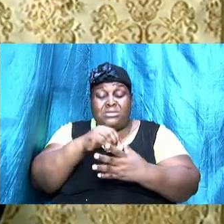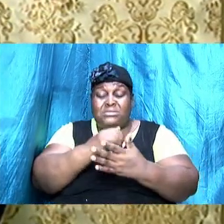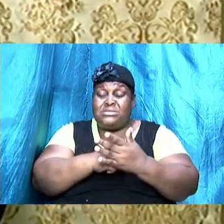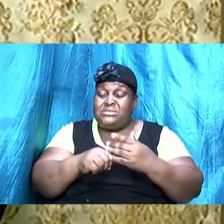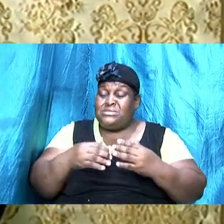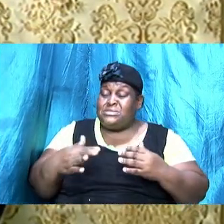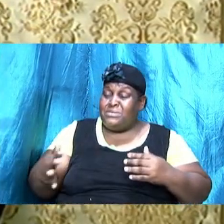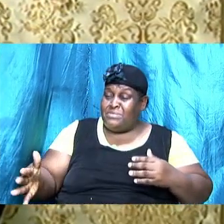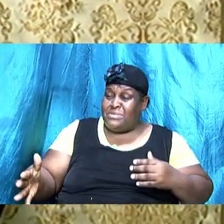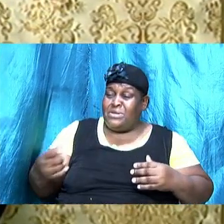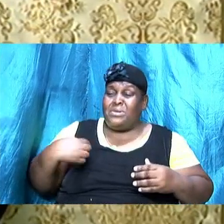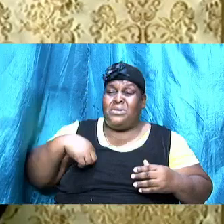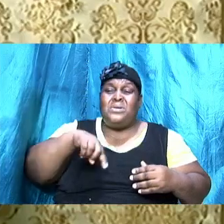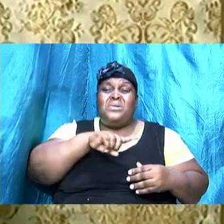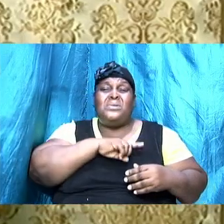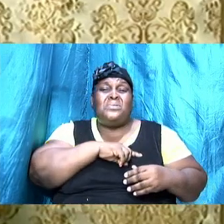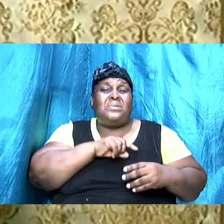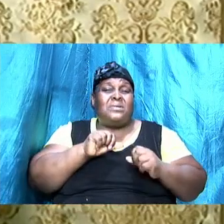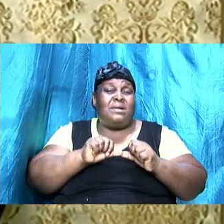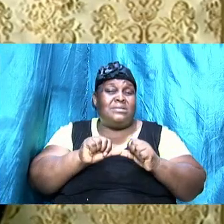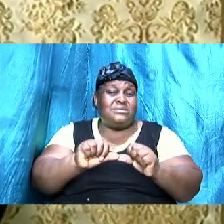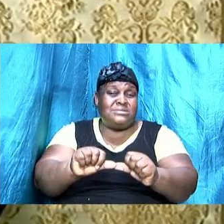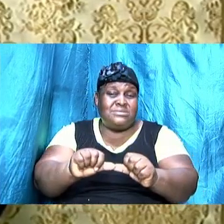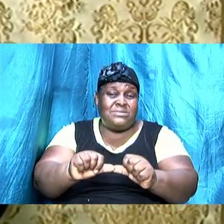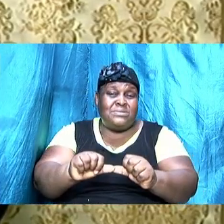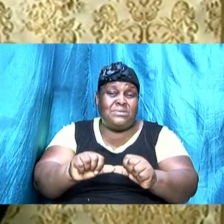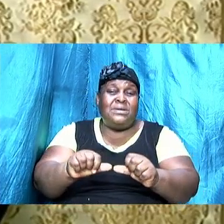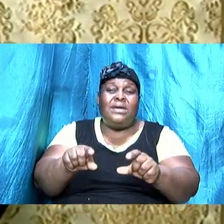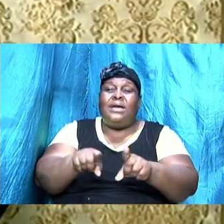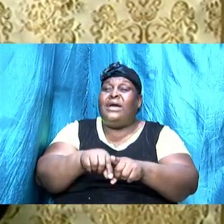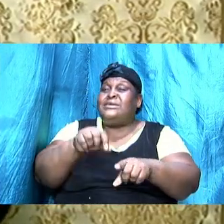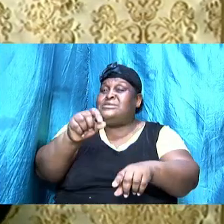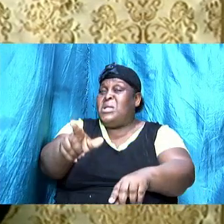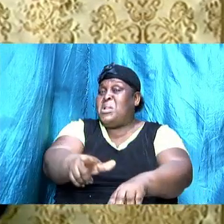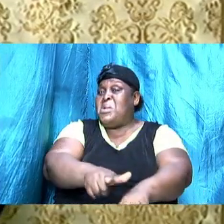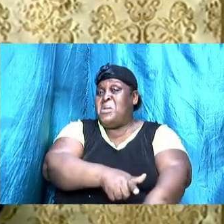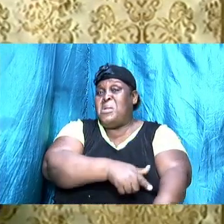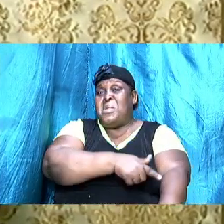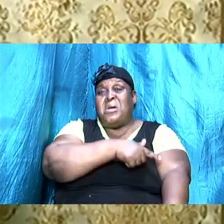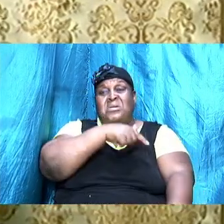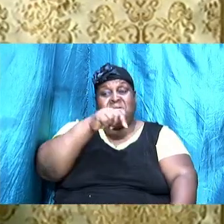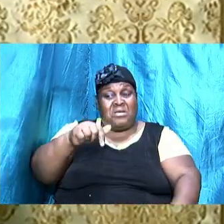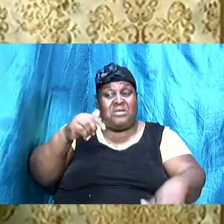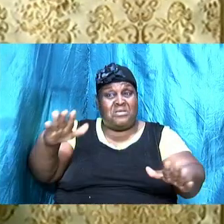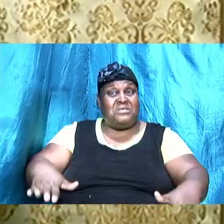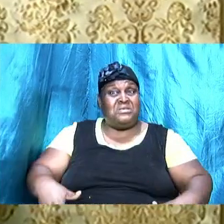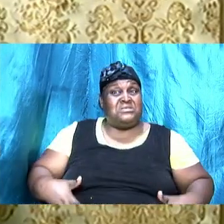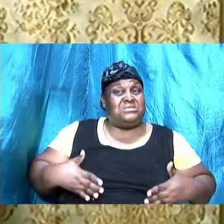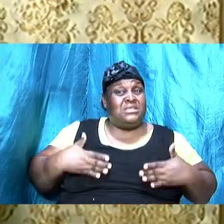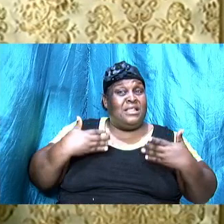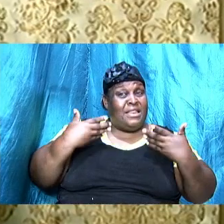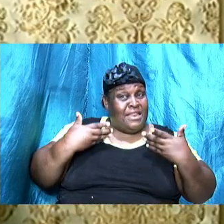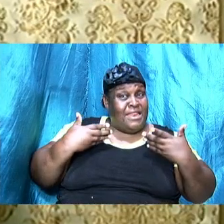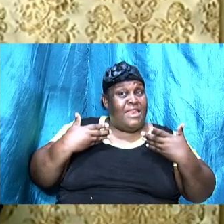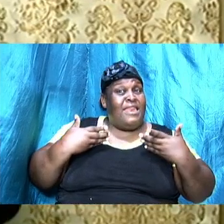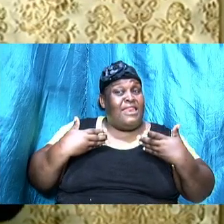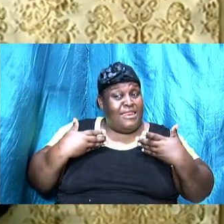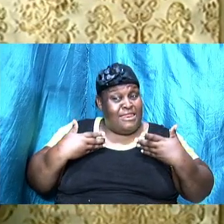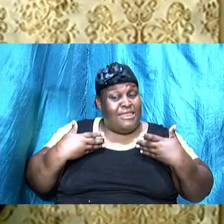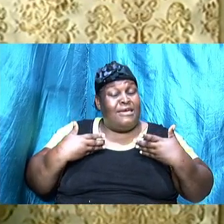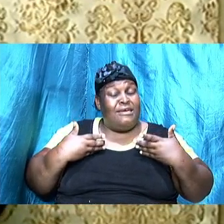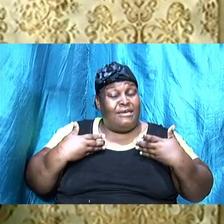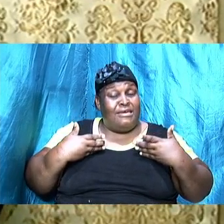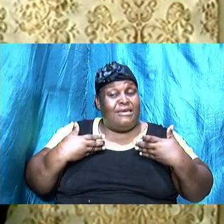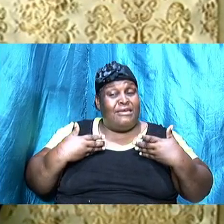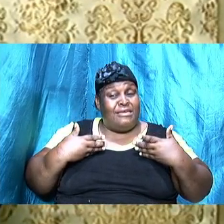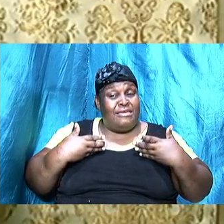that we are to continue in as long as this life last, and this life meaning